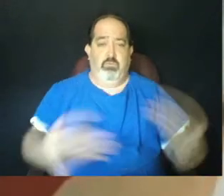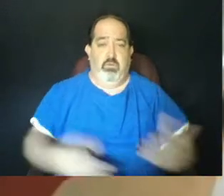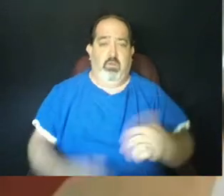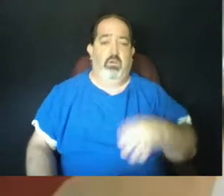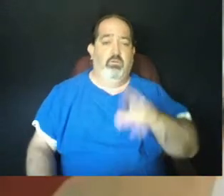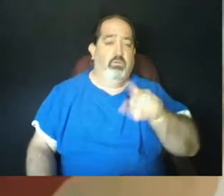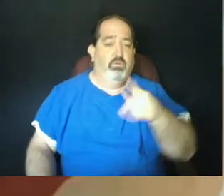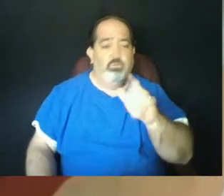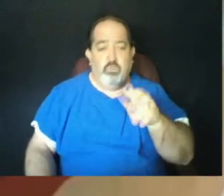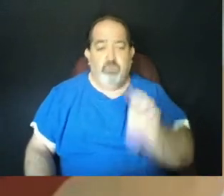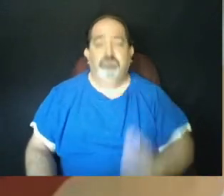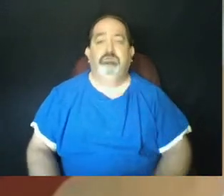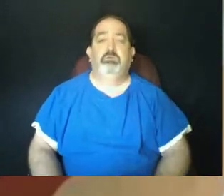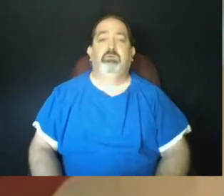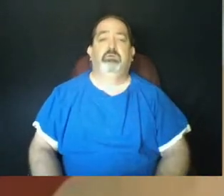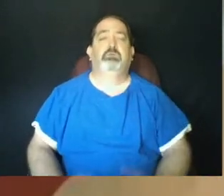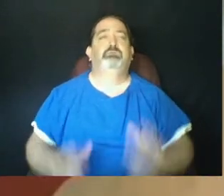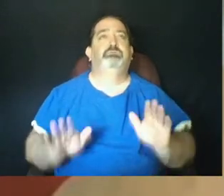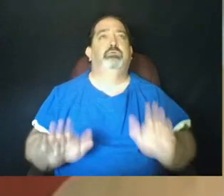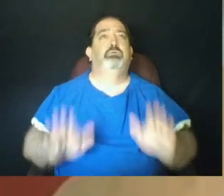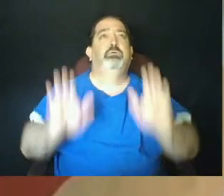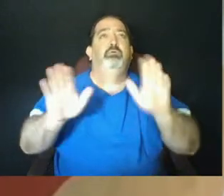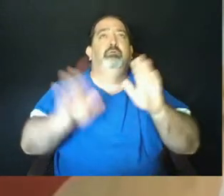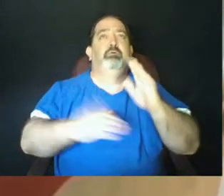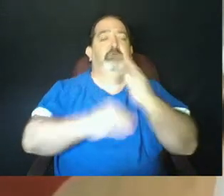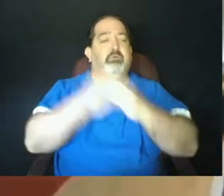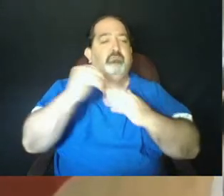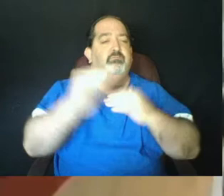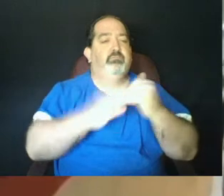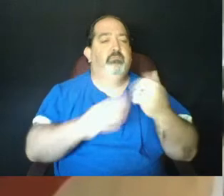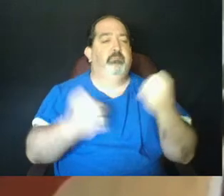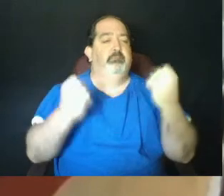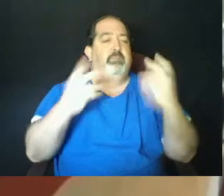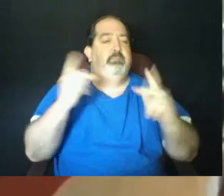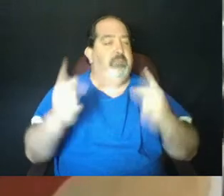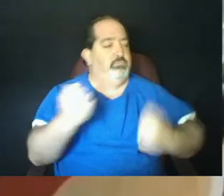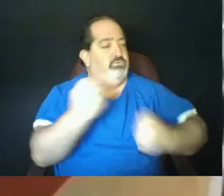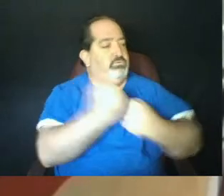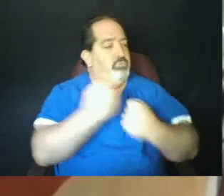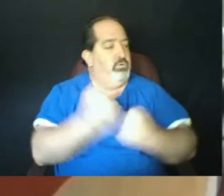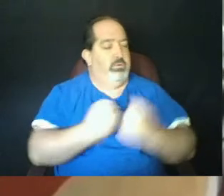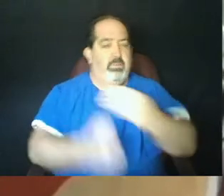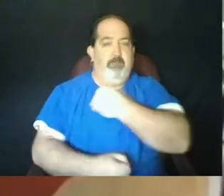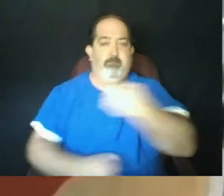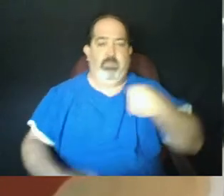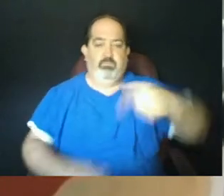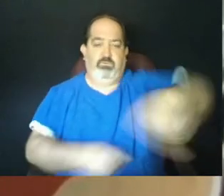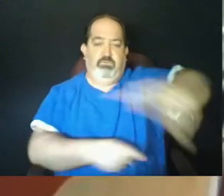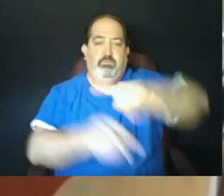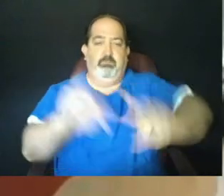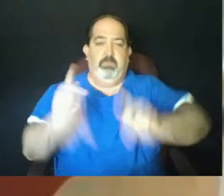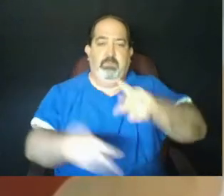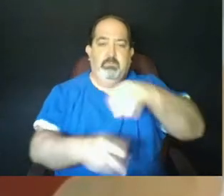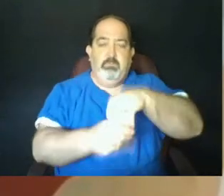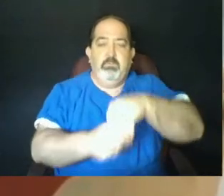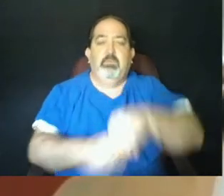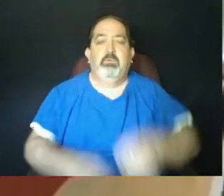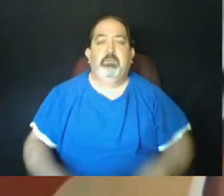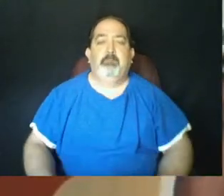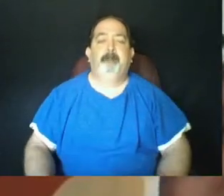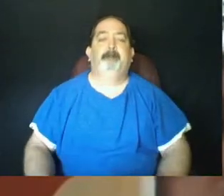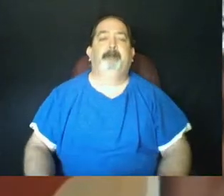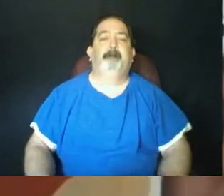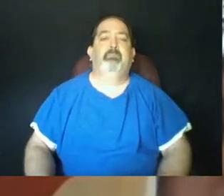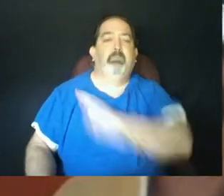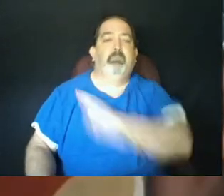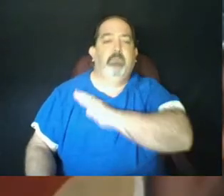such a great comfort to have such wonderful support from the members of the populace. This